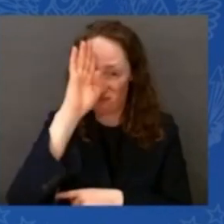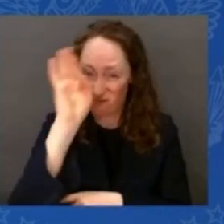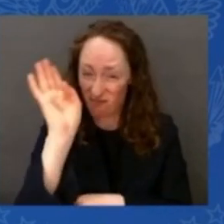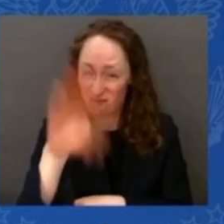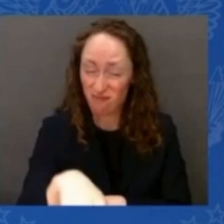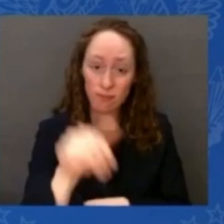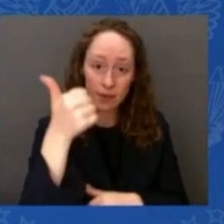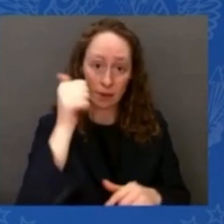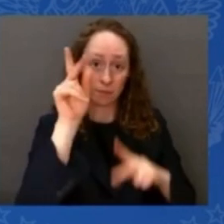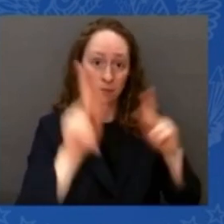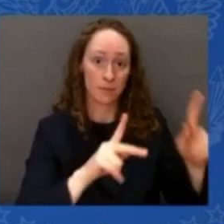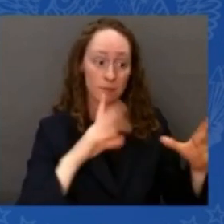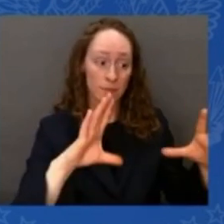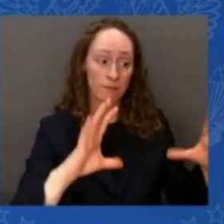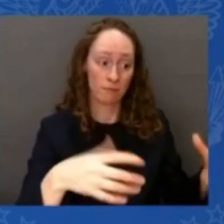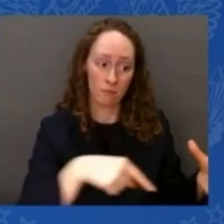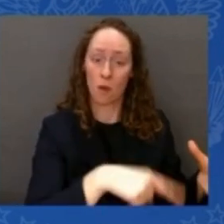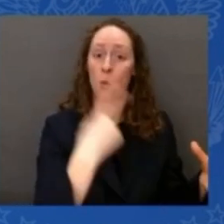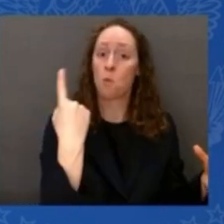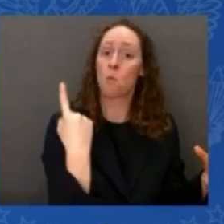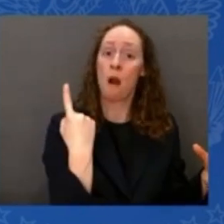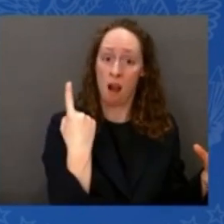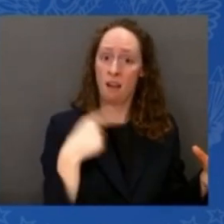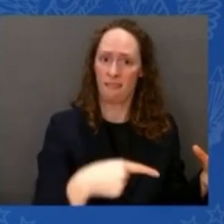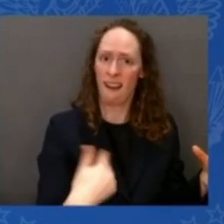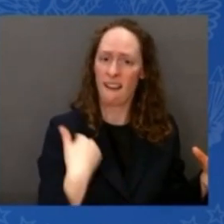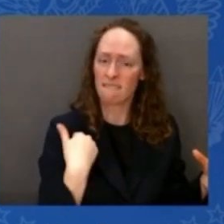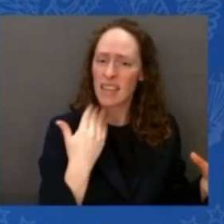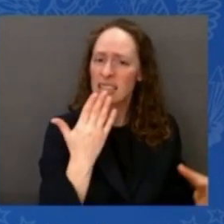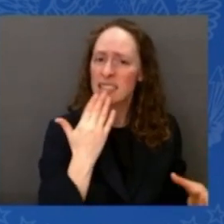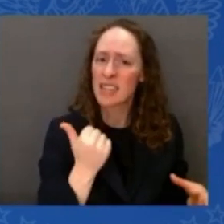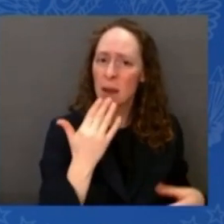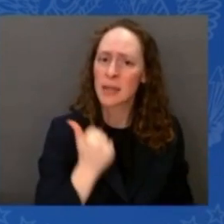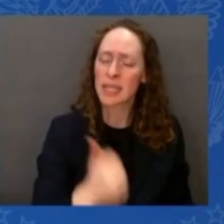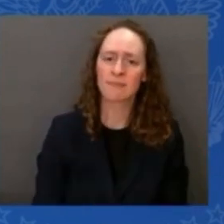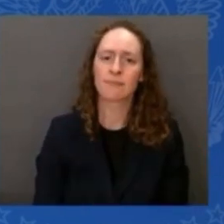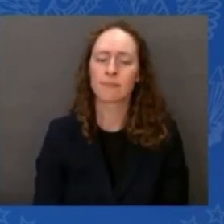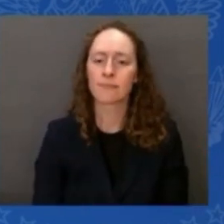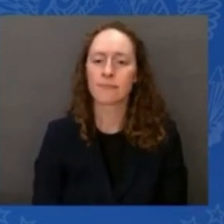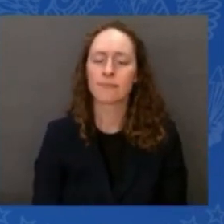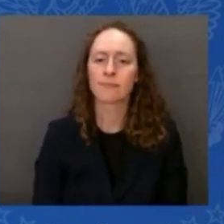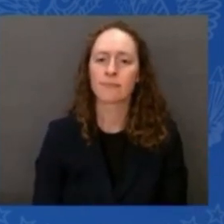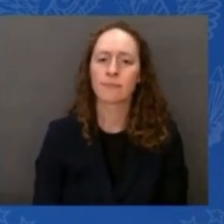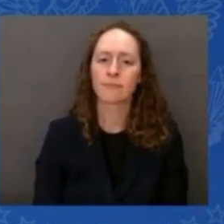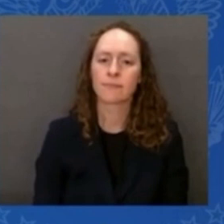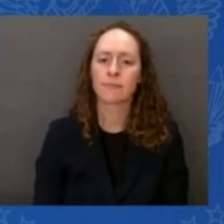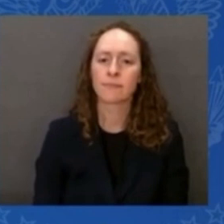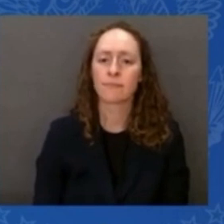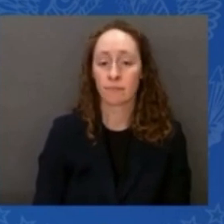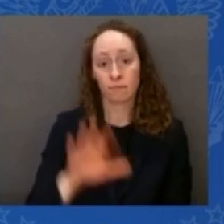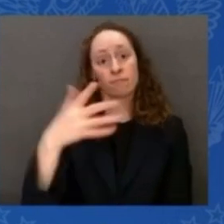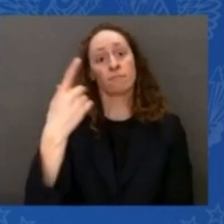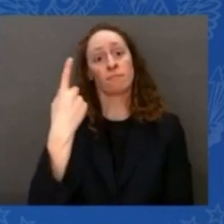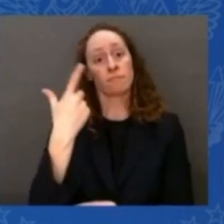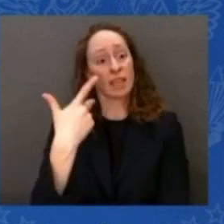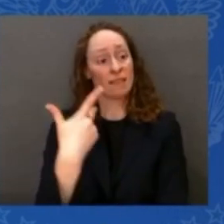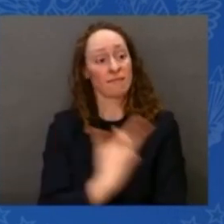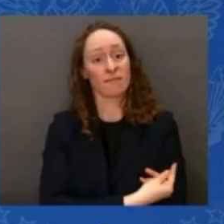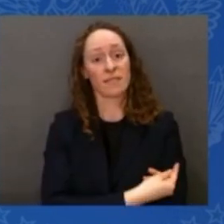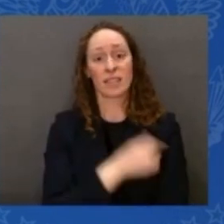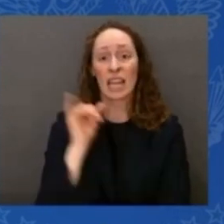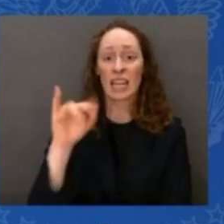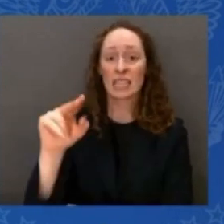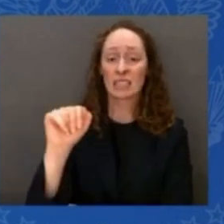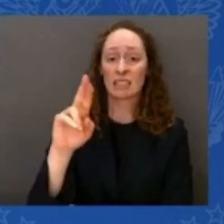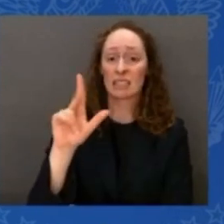alive. Insulin has been around for 100 years. The cost to make that drug and package it is make it $10